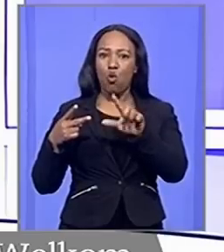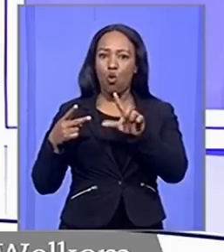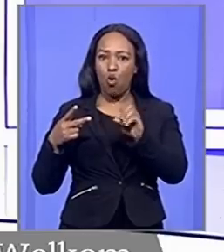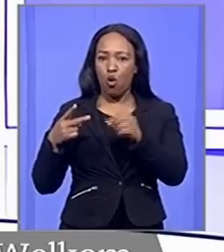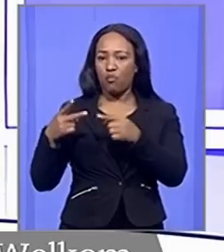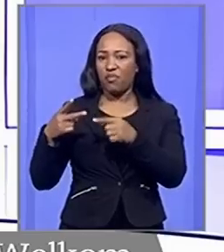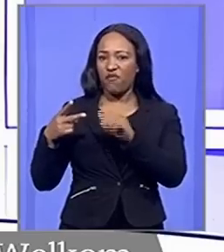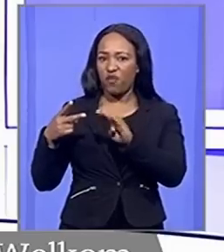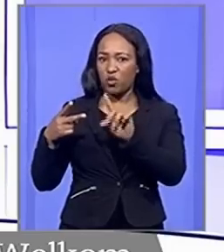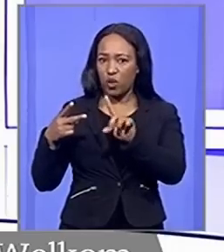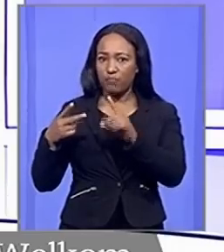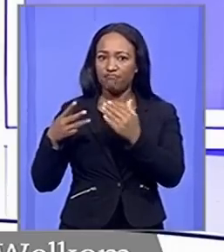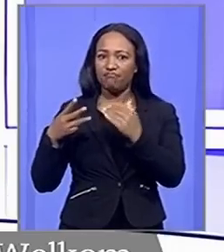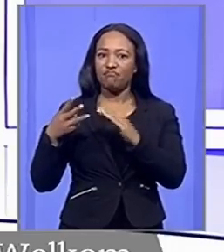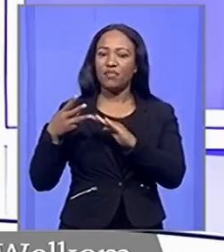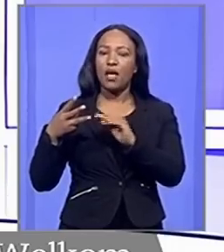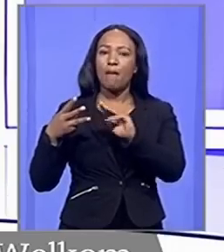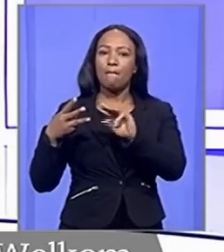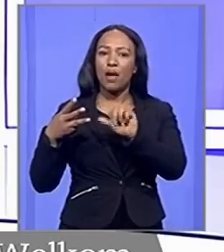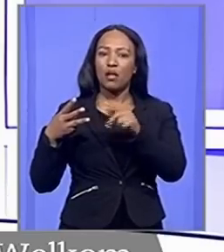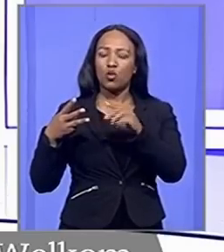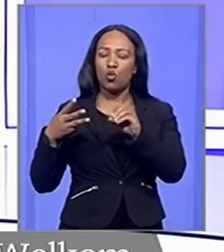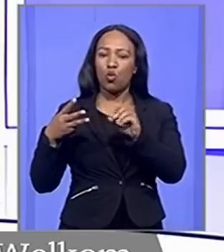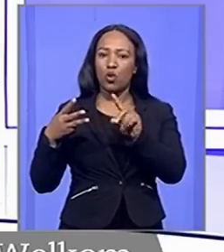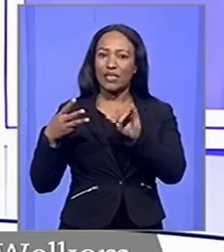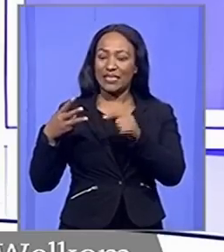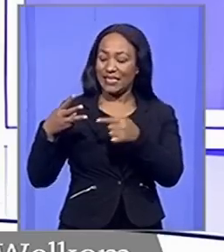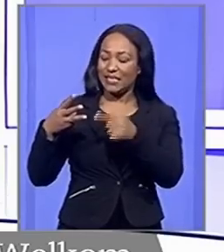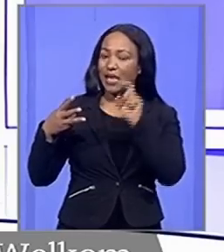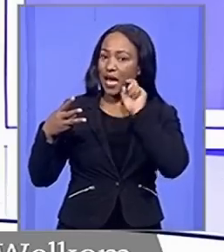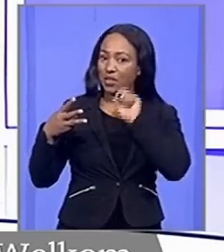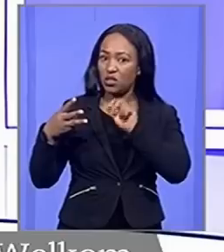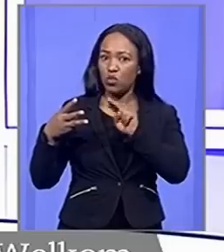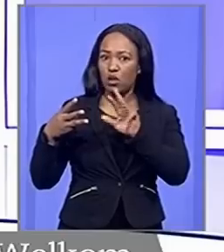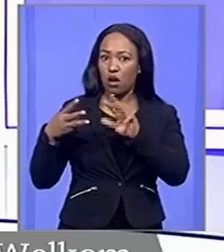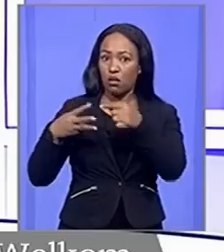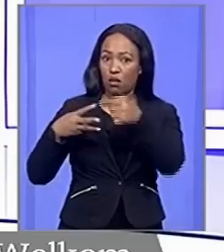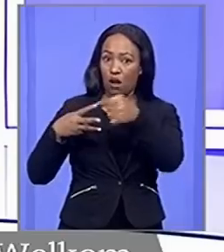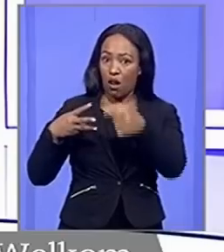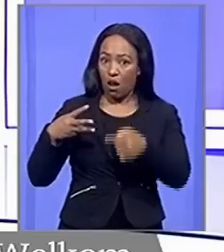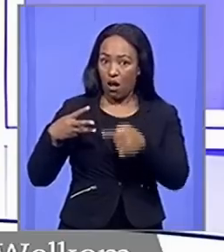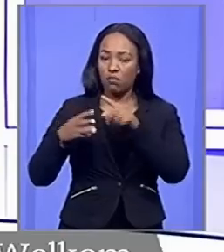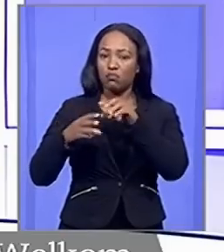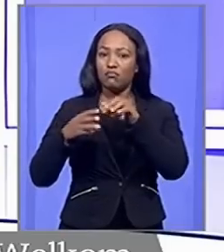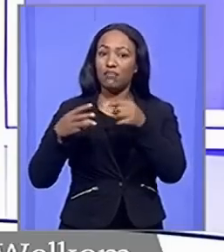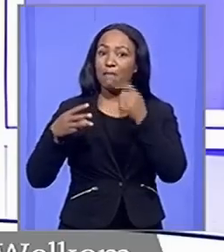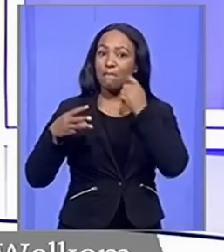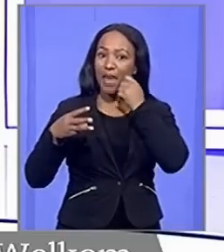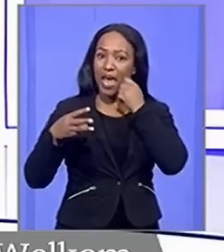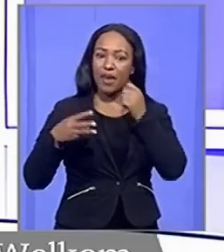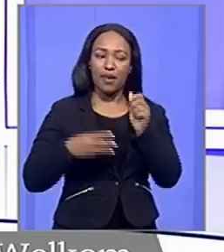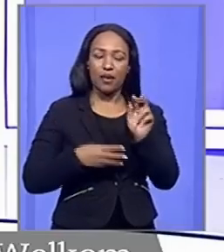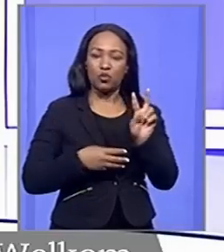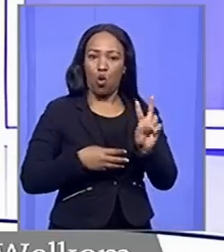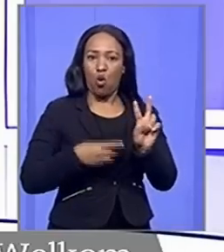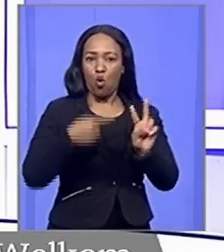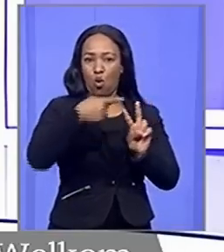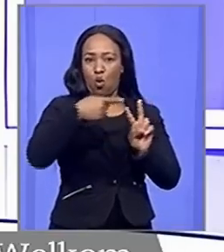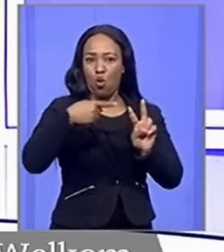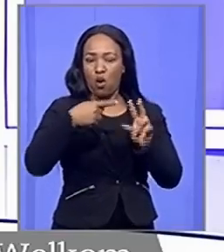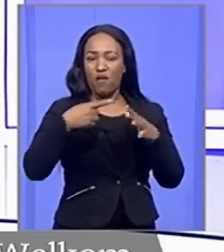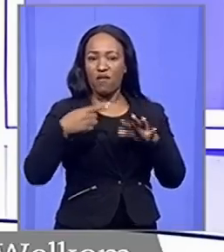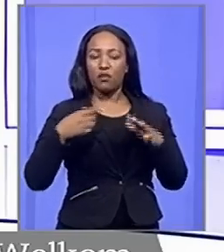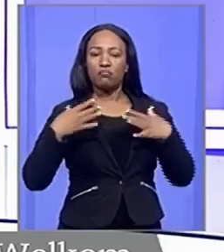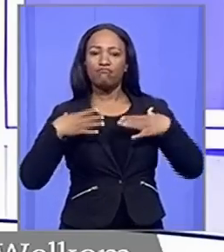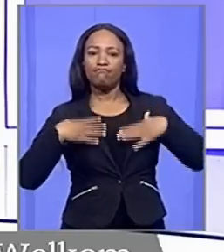Mahlodi Mahlala wa mengwaga e 29 di phatlaladitšwe go dikgokagano tša leago. Banna ba babedi le mosadi wo ba bone ba apere diveste